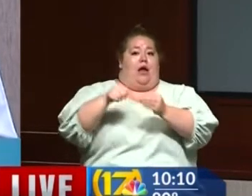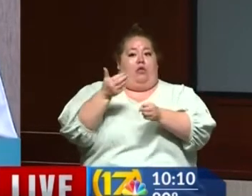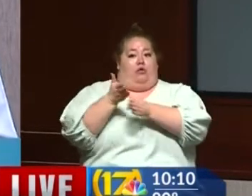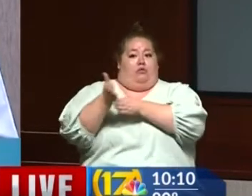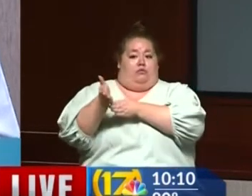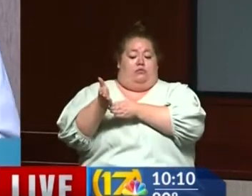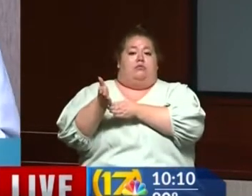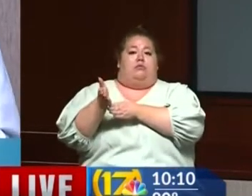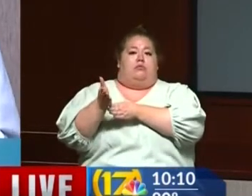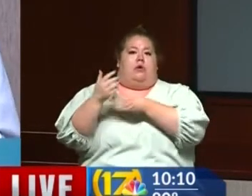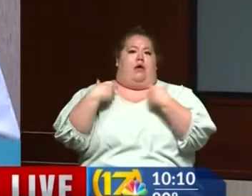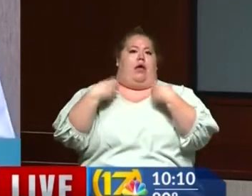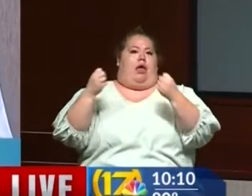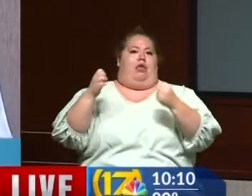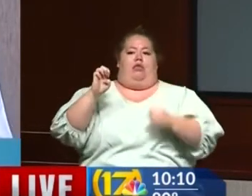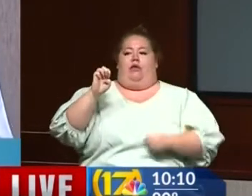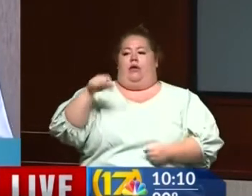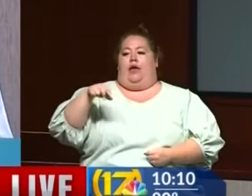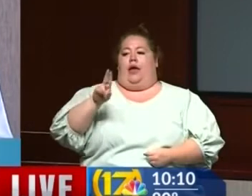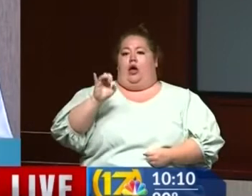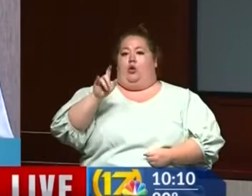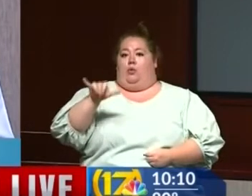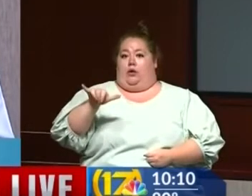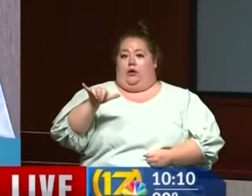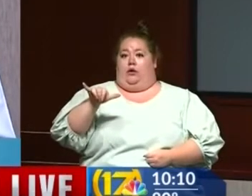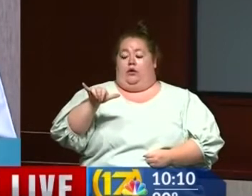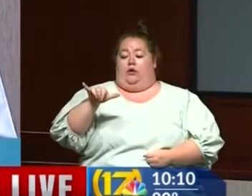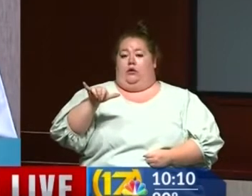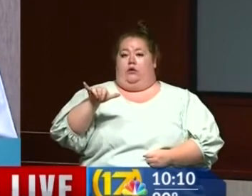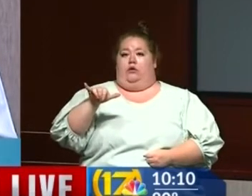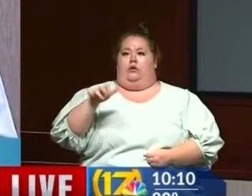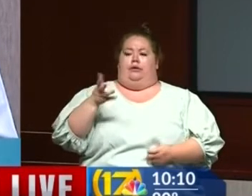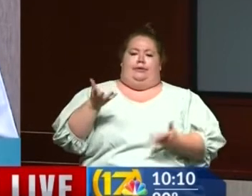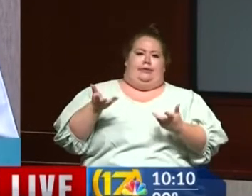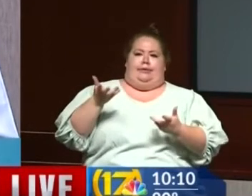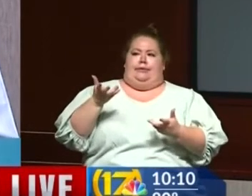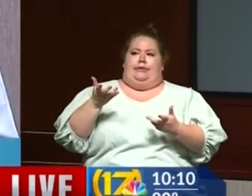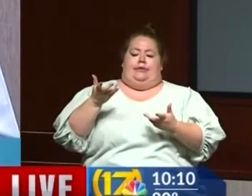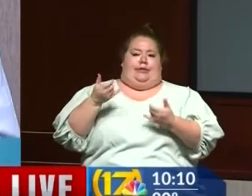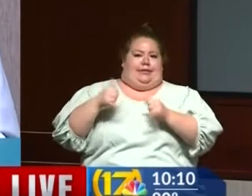is still in draft form. We've had a